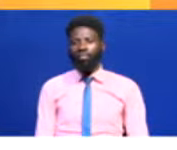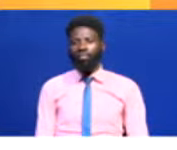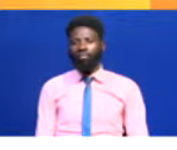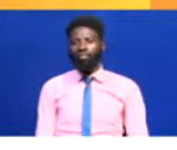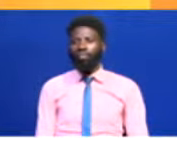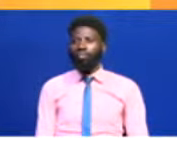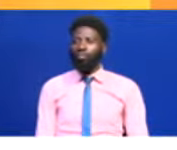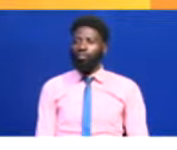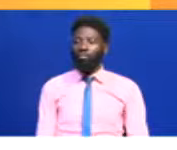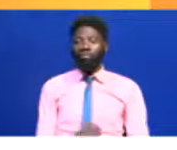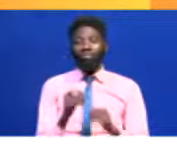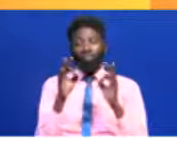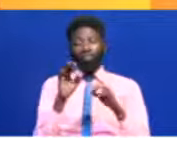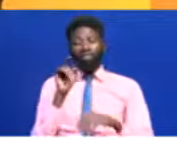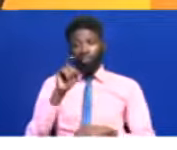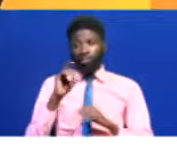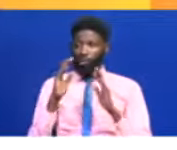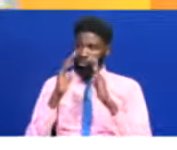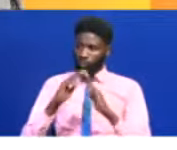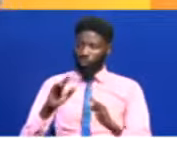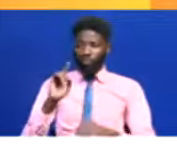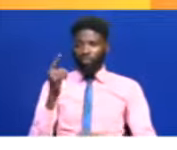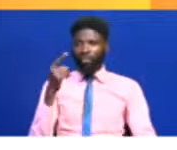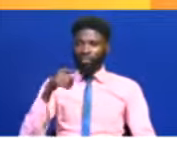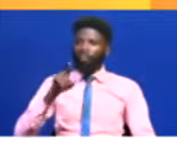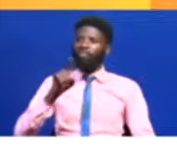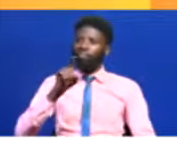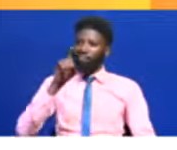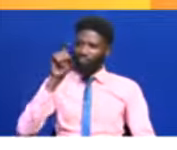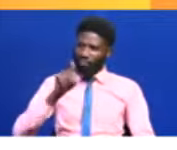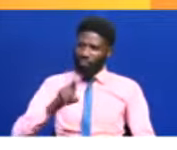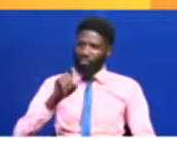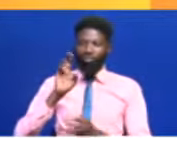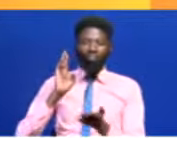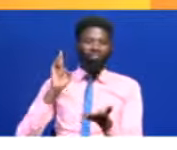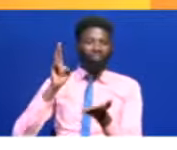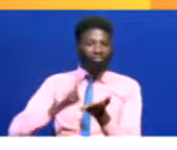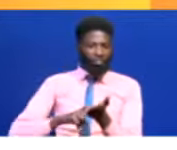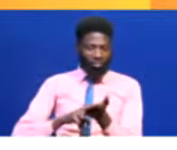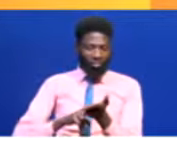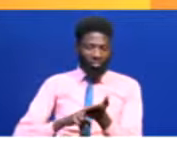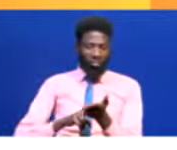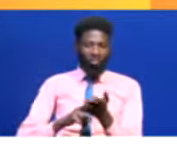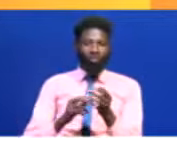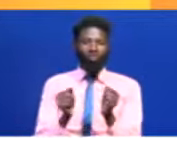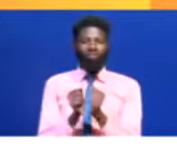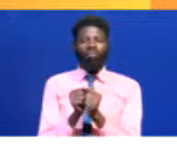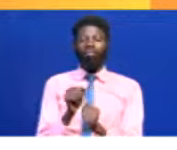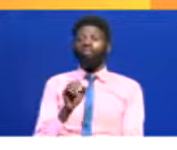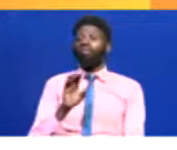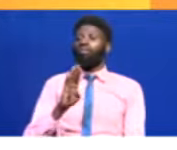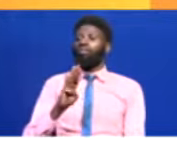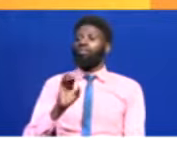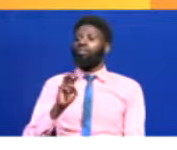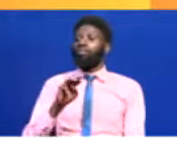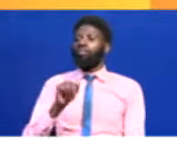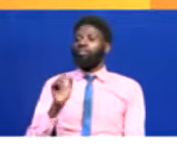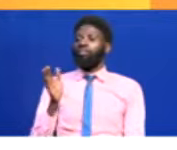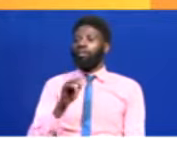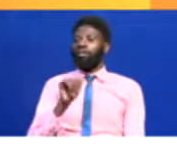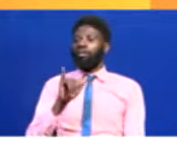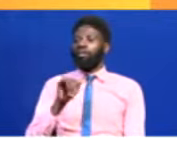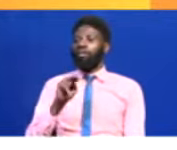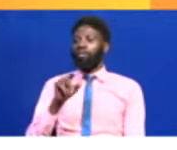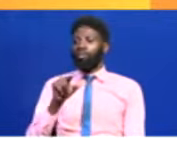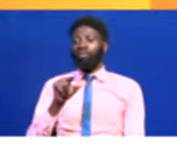For you to get this house, the first thing, you must register with the Boma Yangu platform. And as I